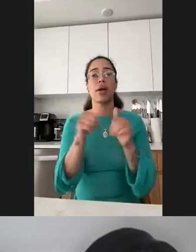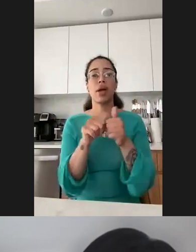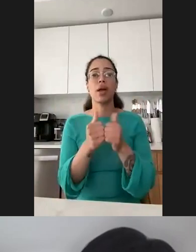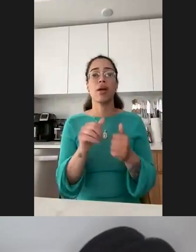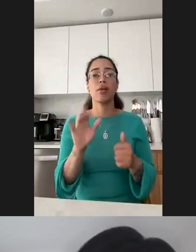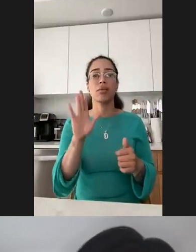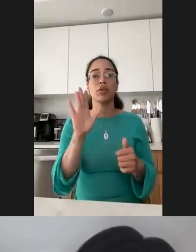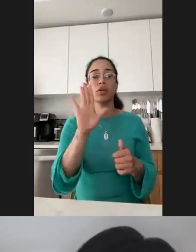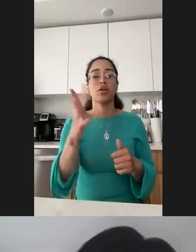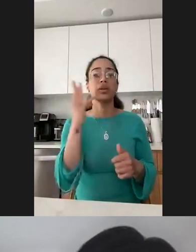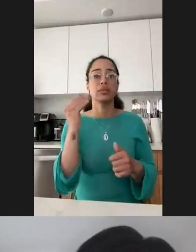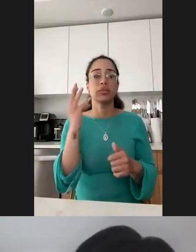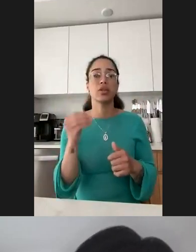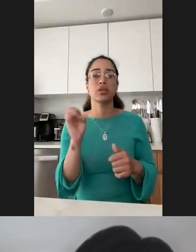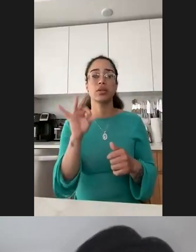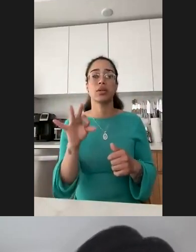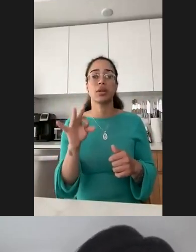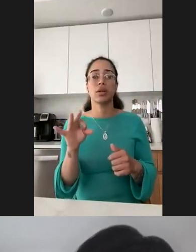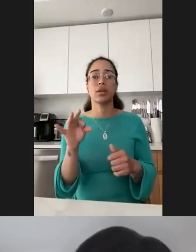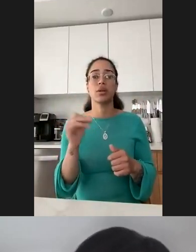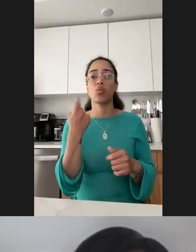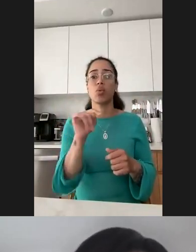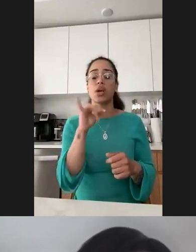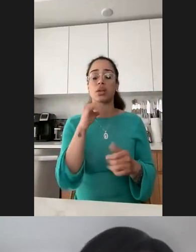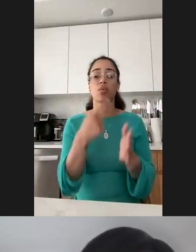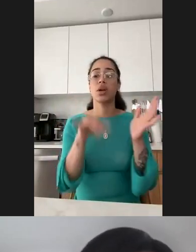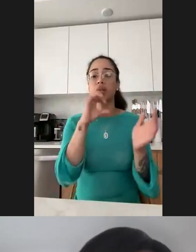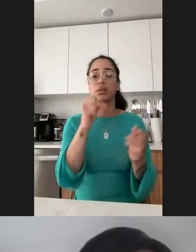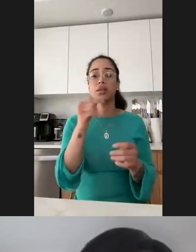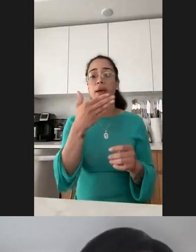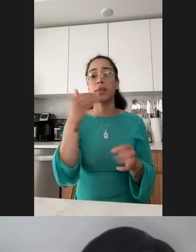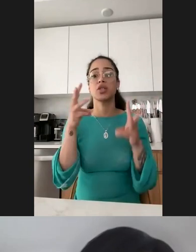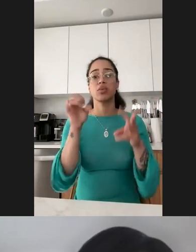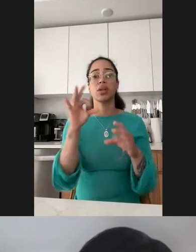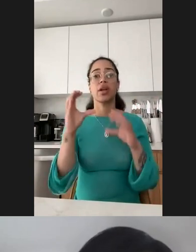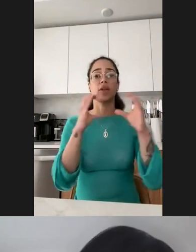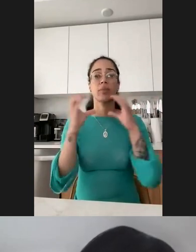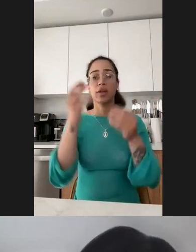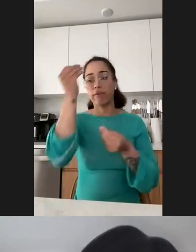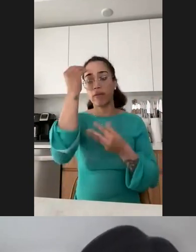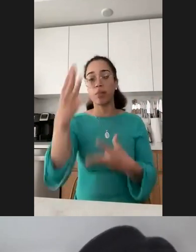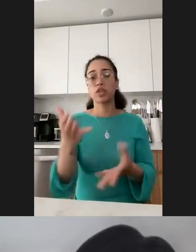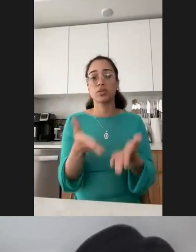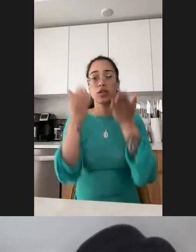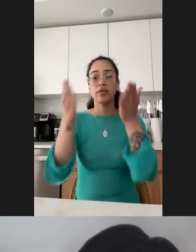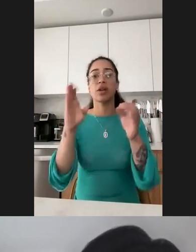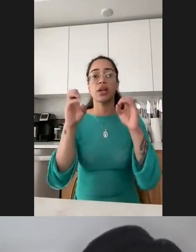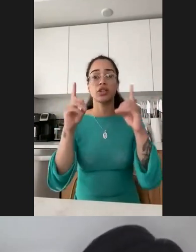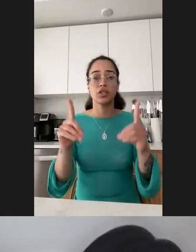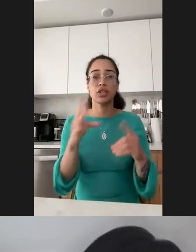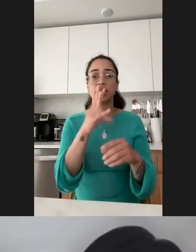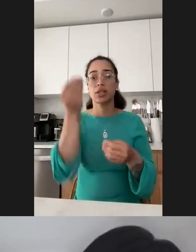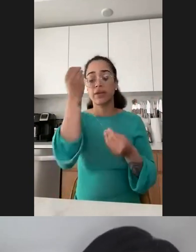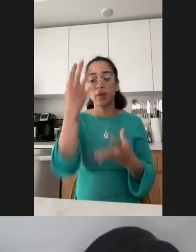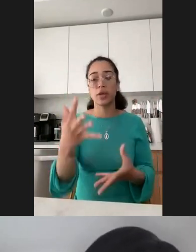your experience of what is the best way of communicating information, providing education and